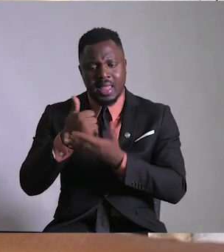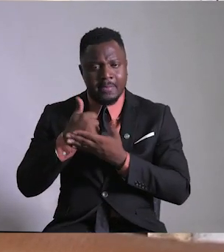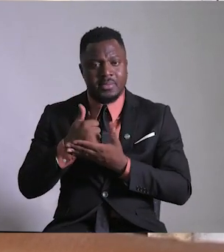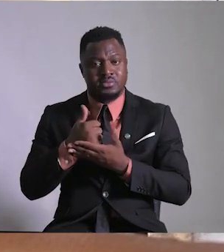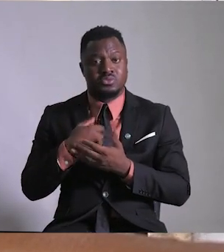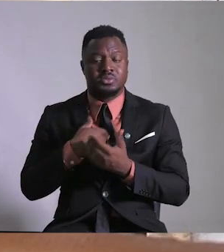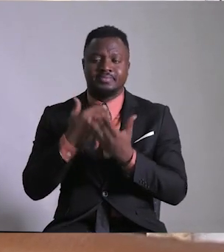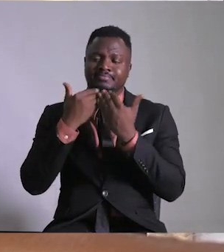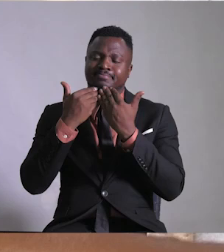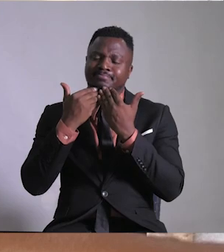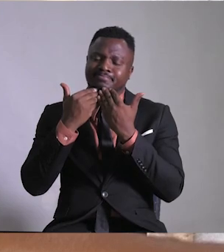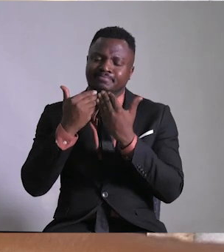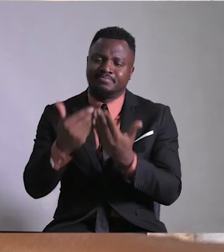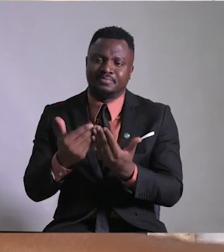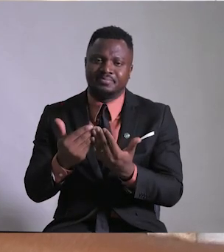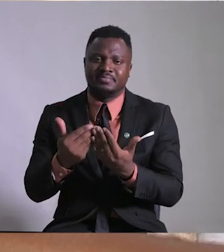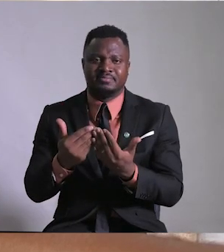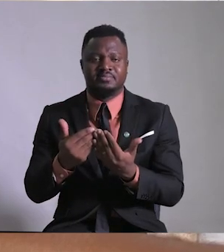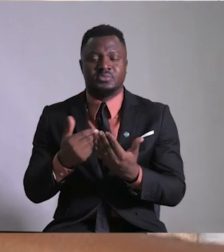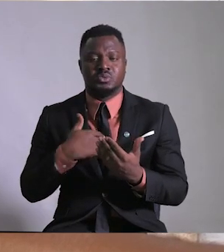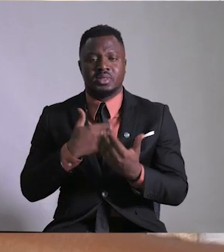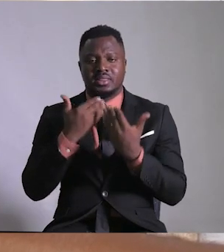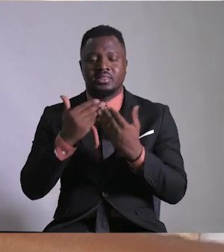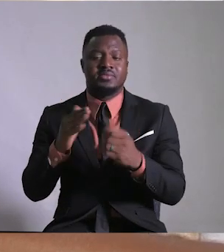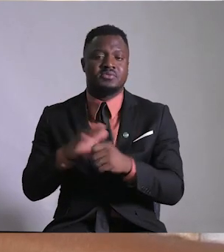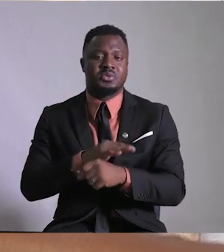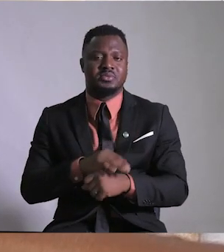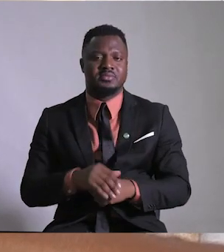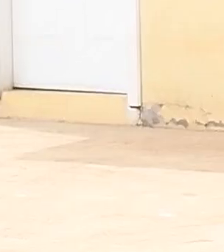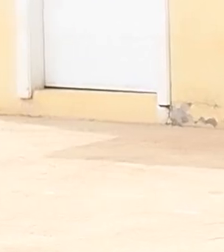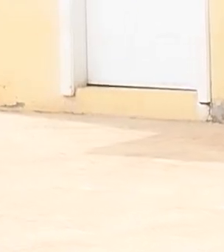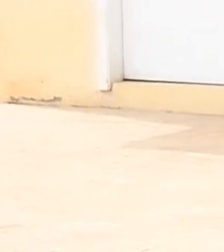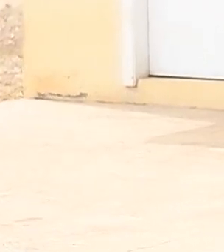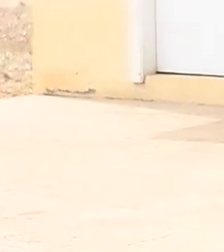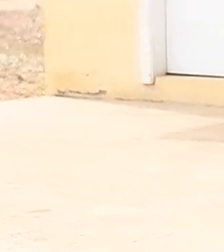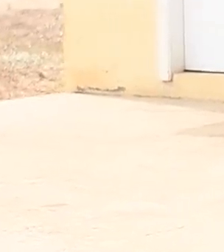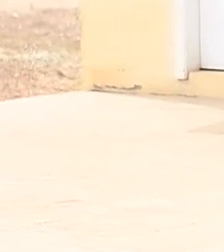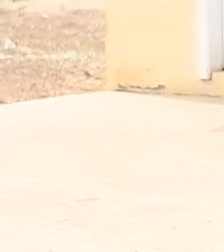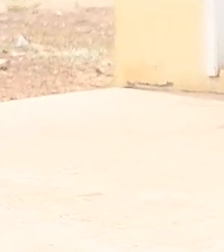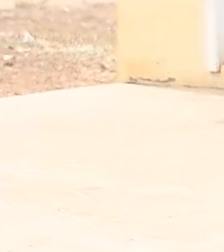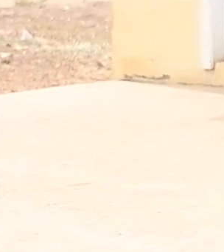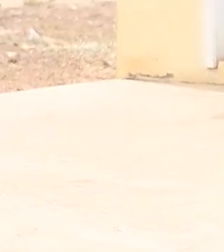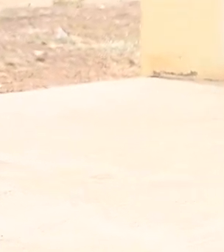giving us. Without them, we were in the darkness.